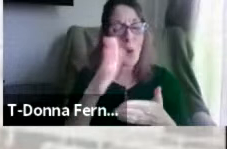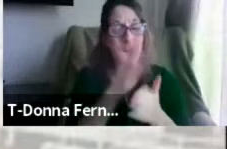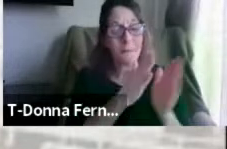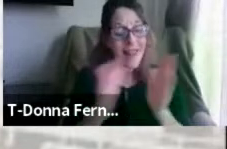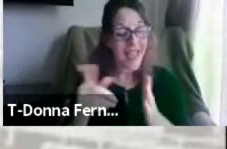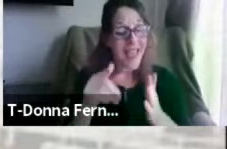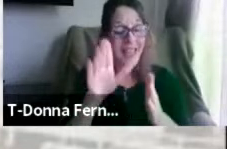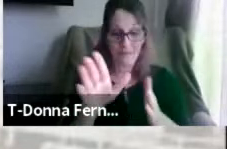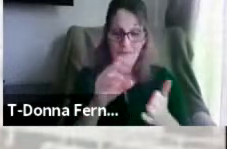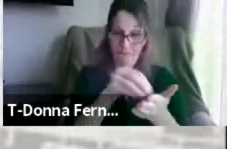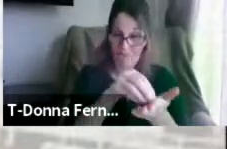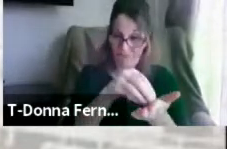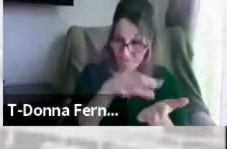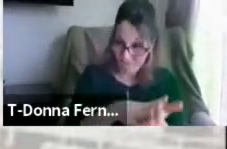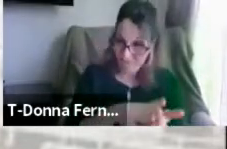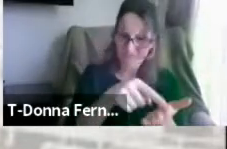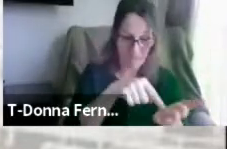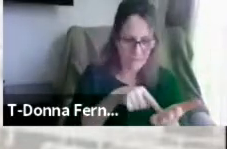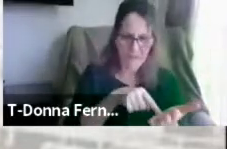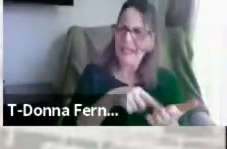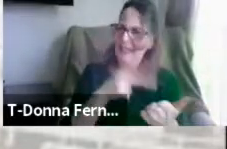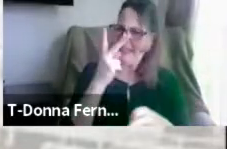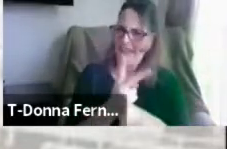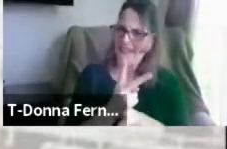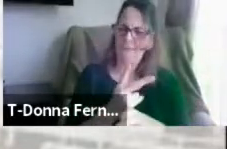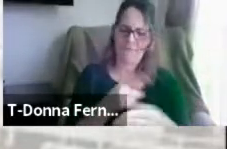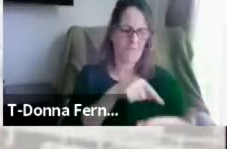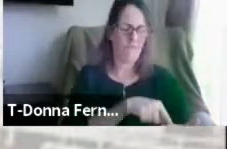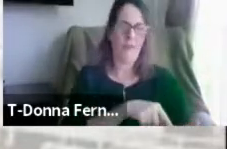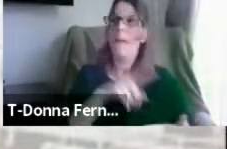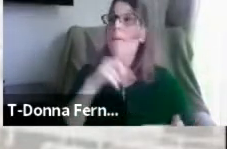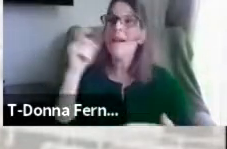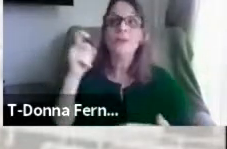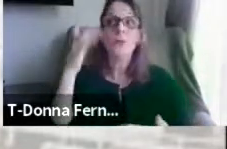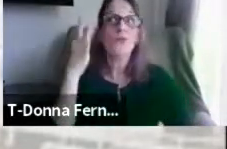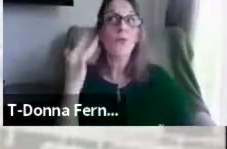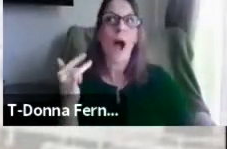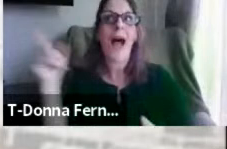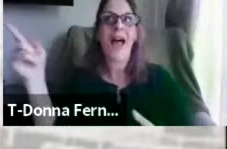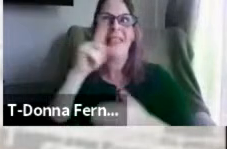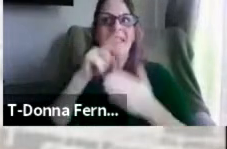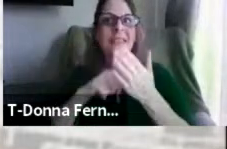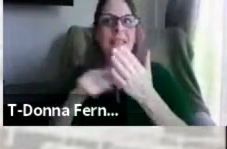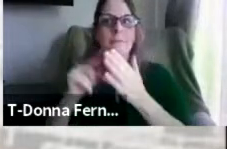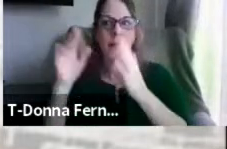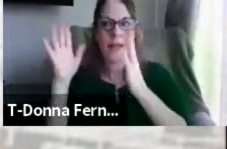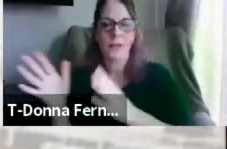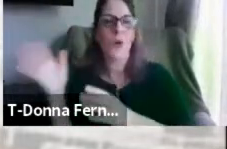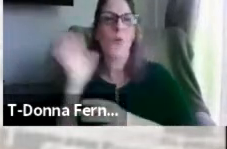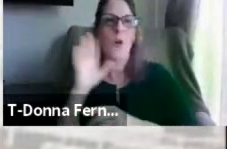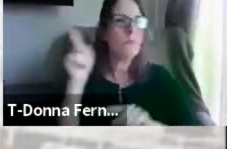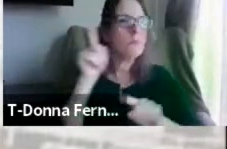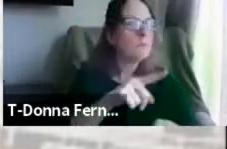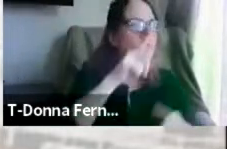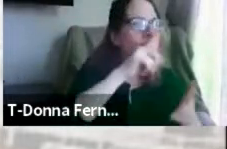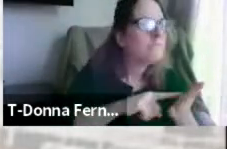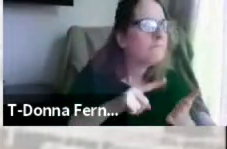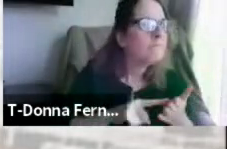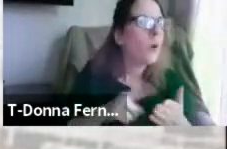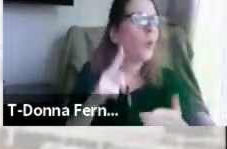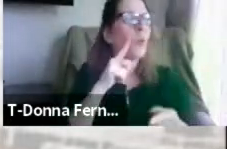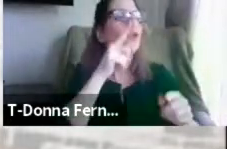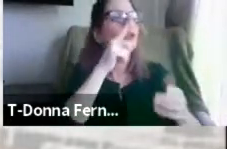written plans on site, because inspectors are going to be coming around. Up in our northern and central Florida, where